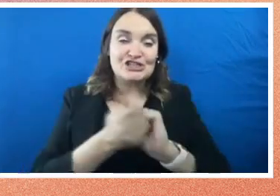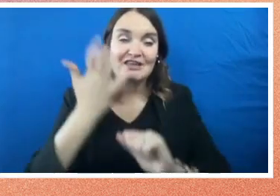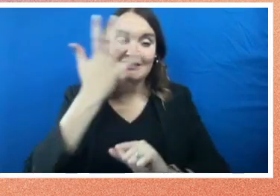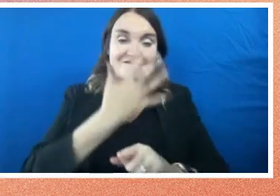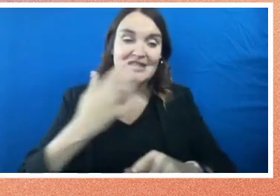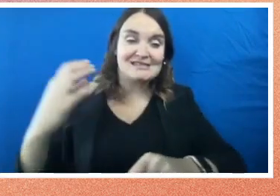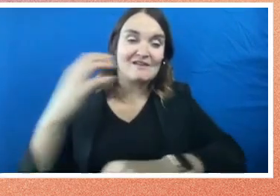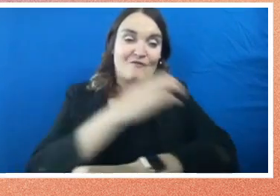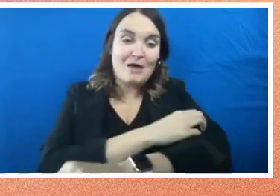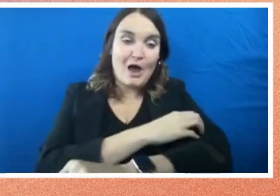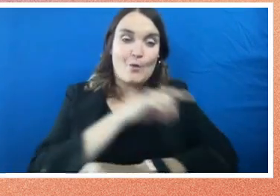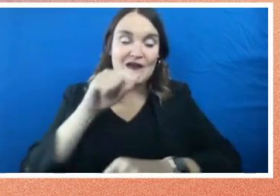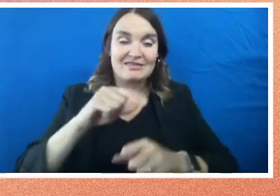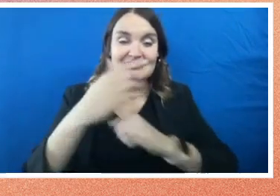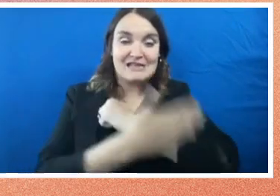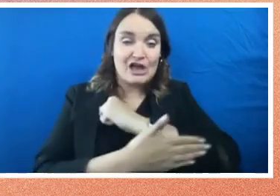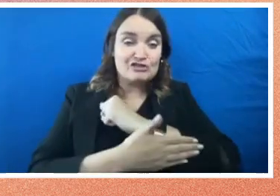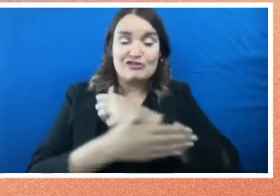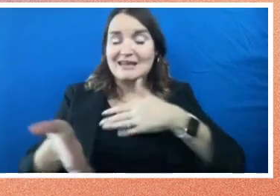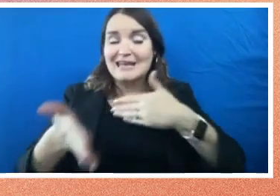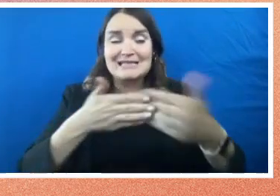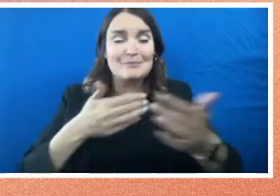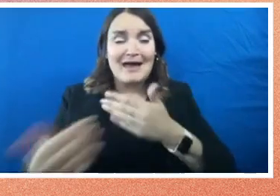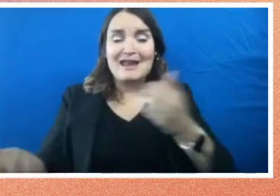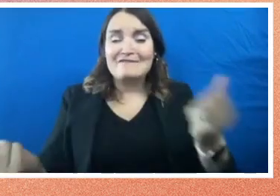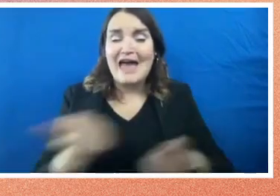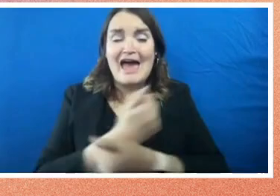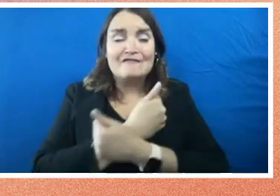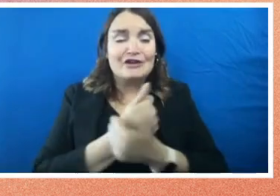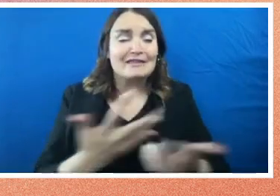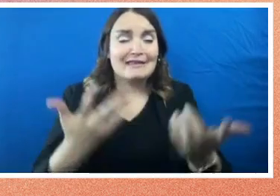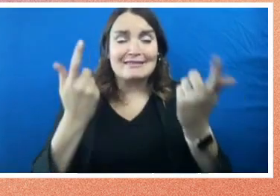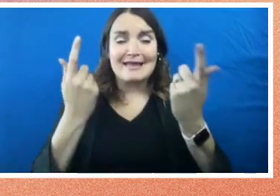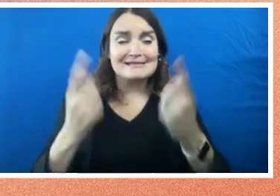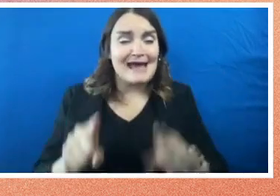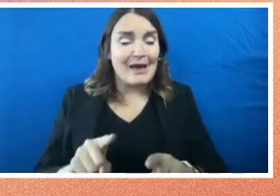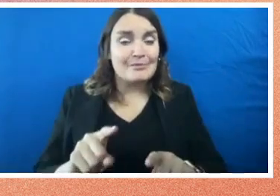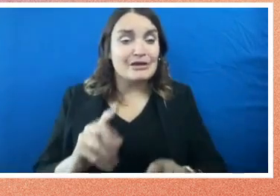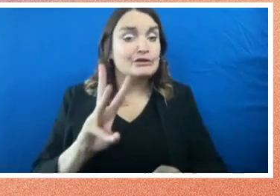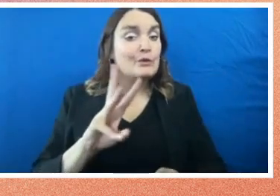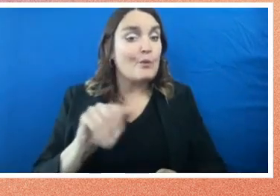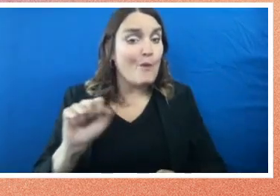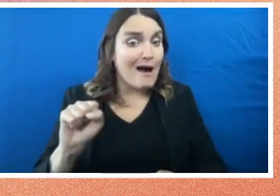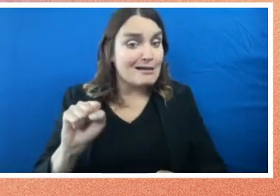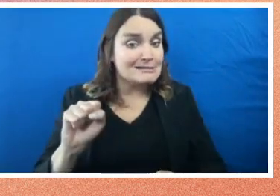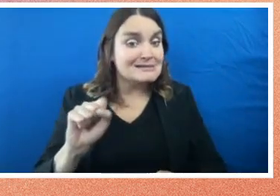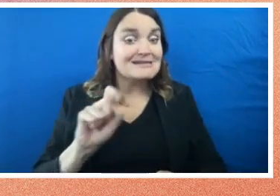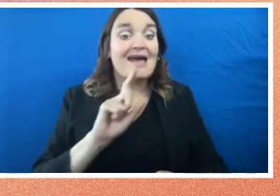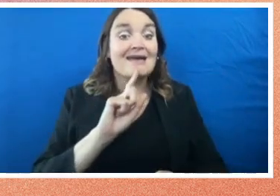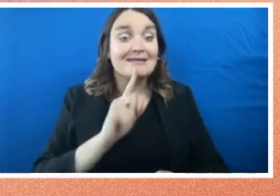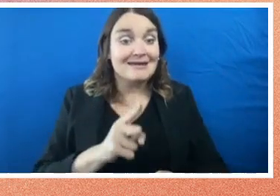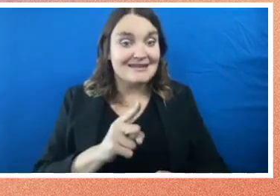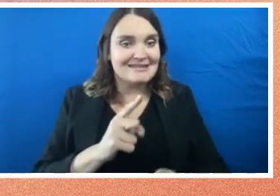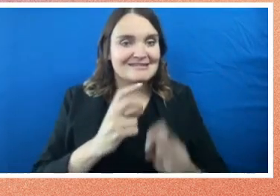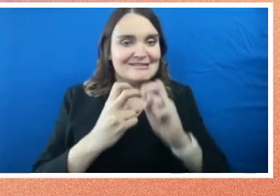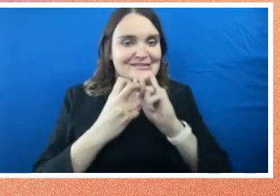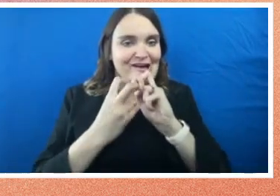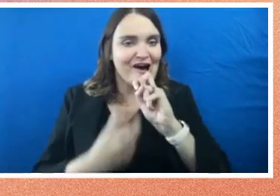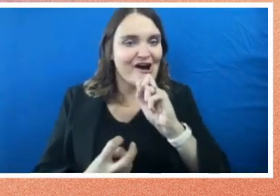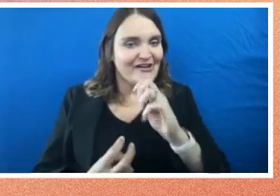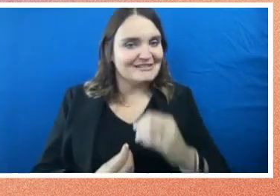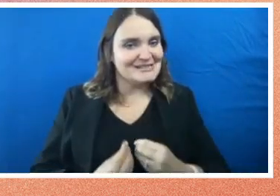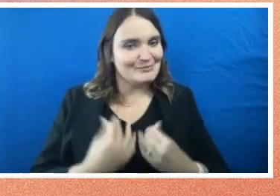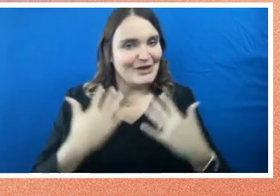of everything that's happened, was and is awe-inspiring. And I am